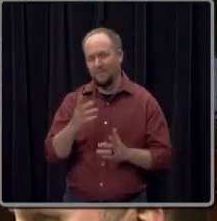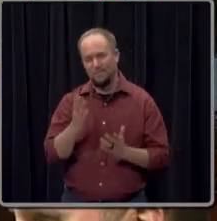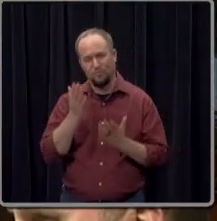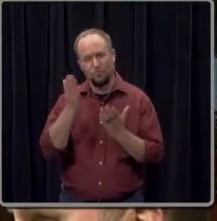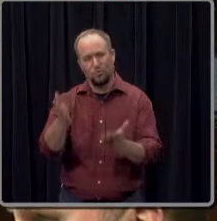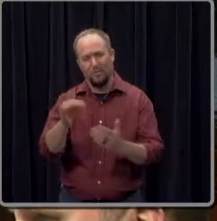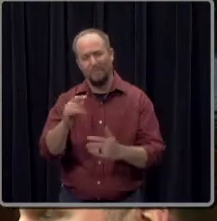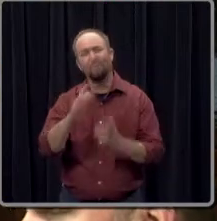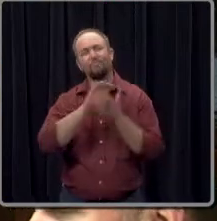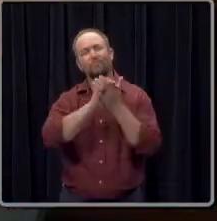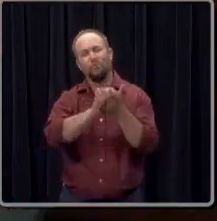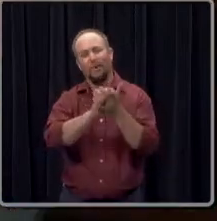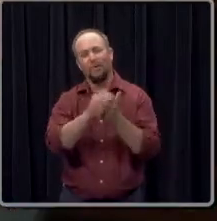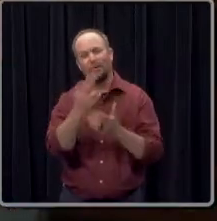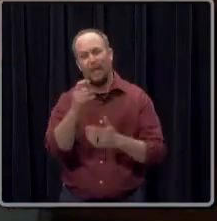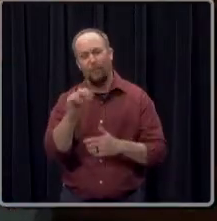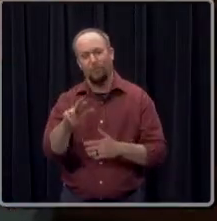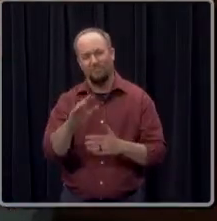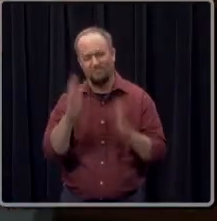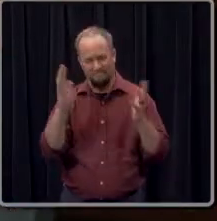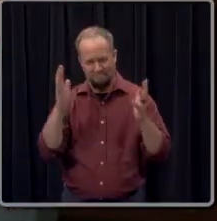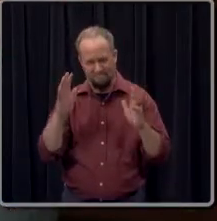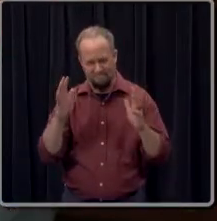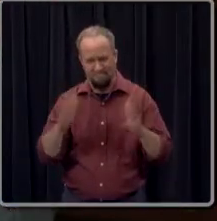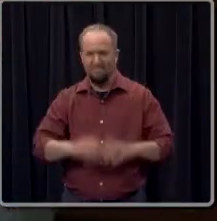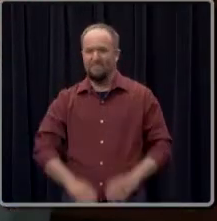award. Congratulations, Heather.